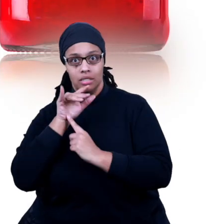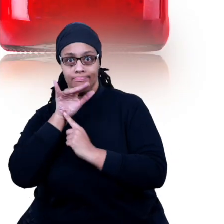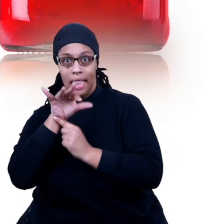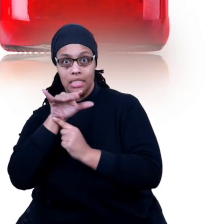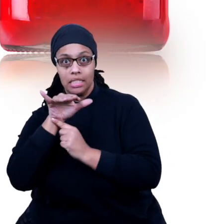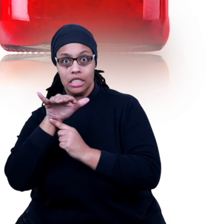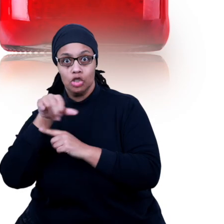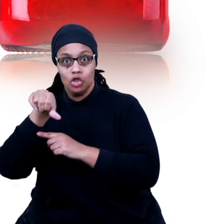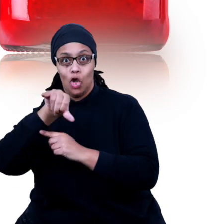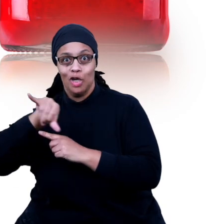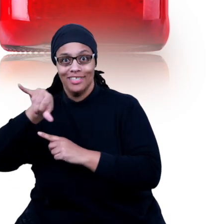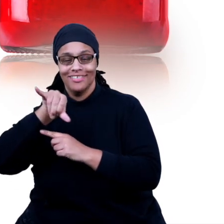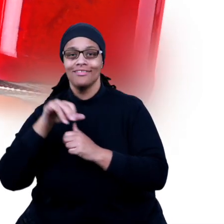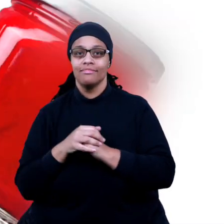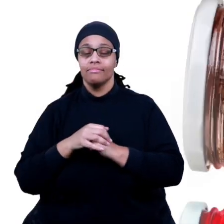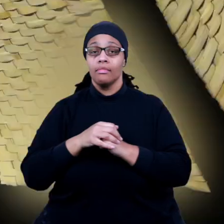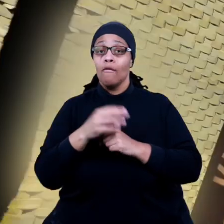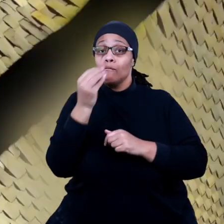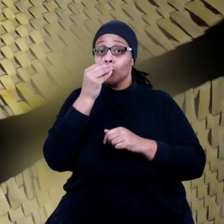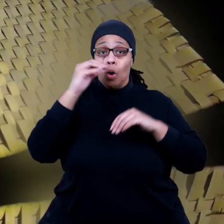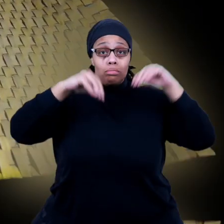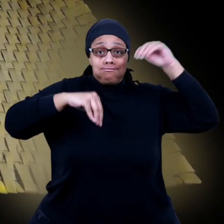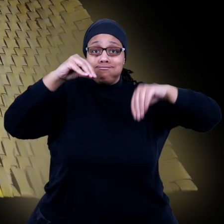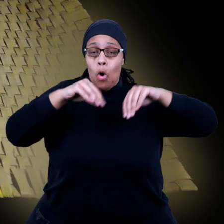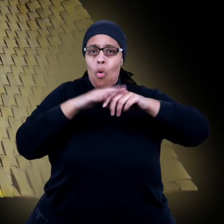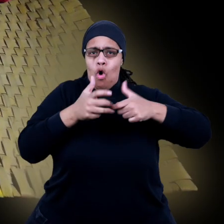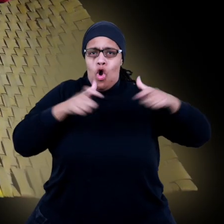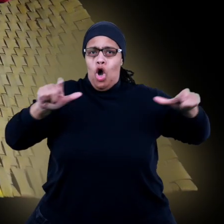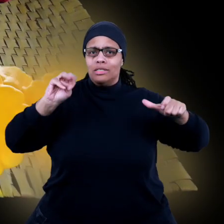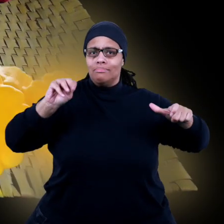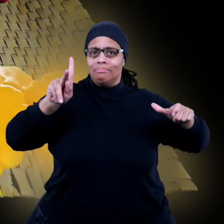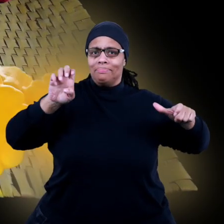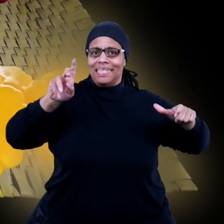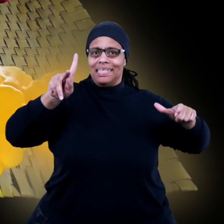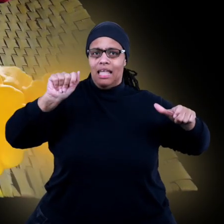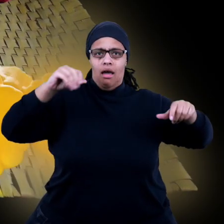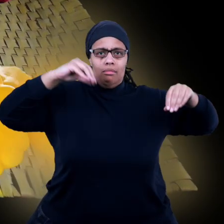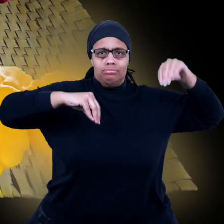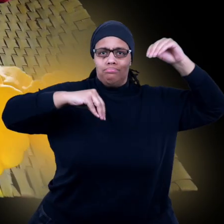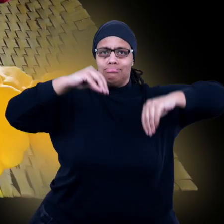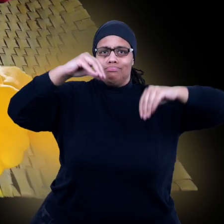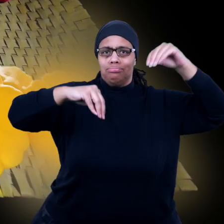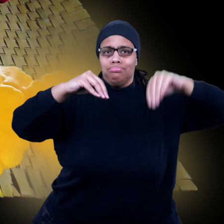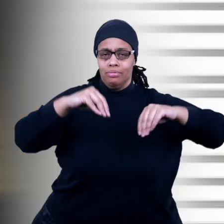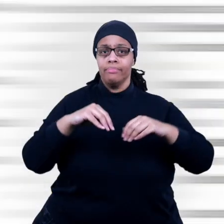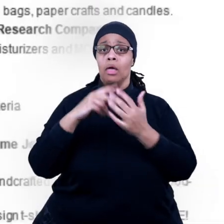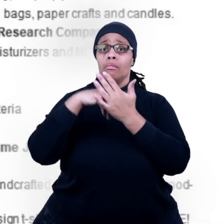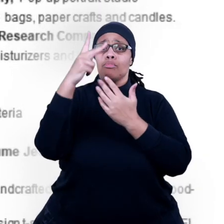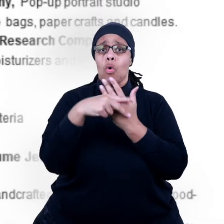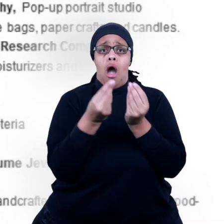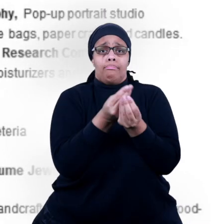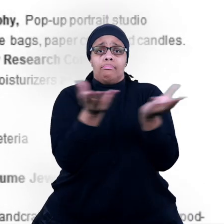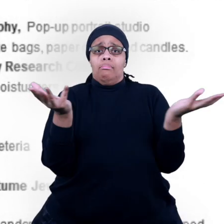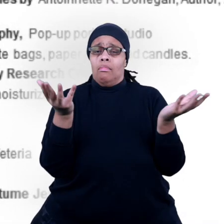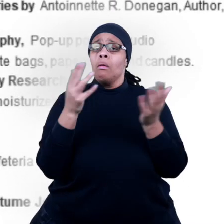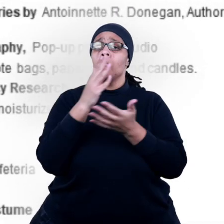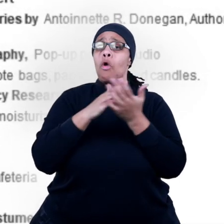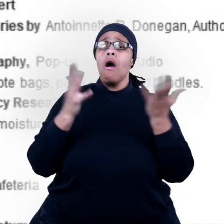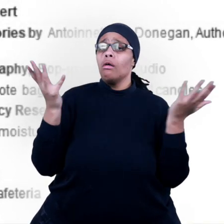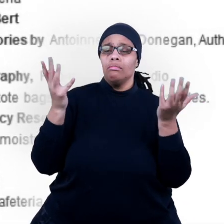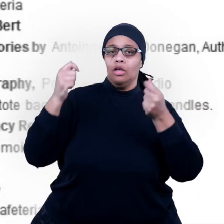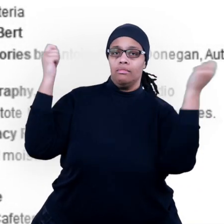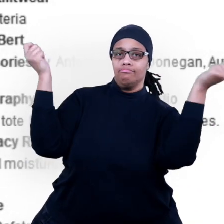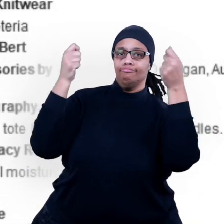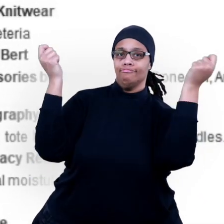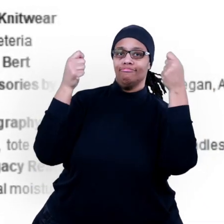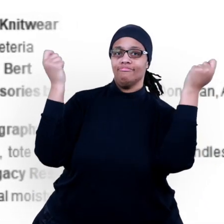and spicy sauces. The foods are placed on and around a large Mkeka, and a program is given